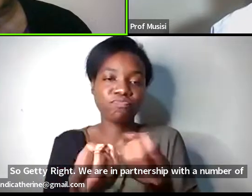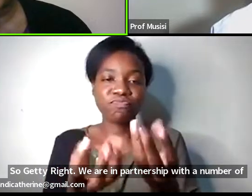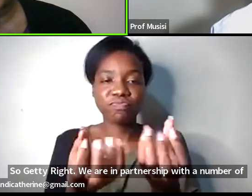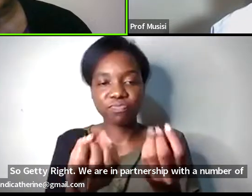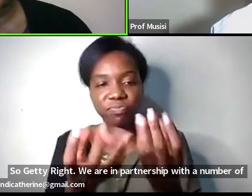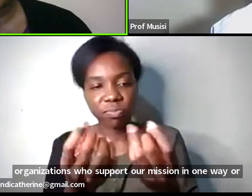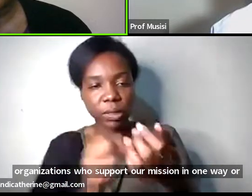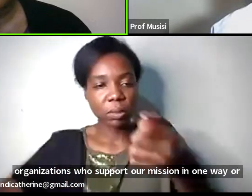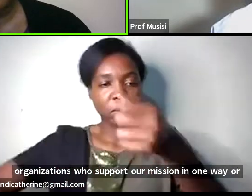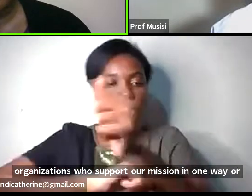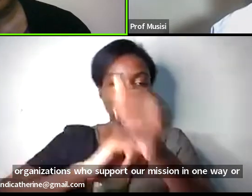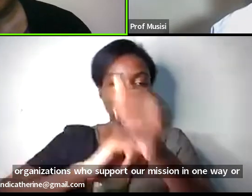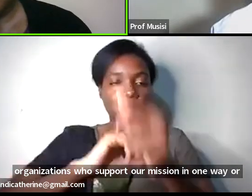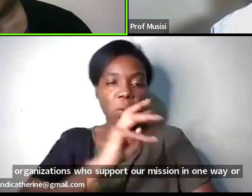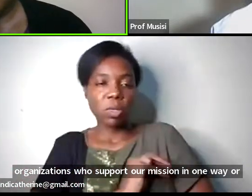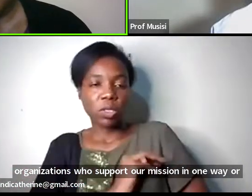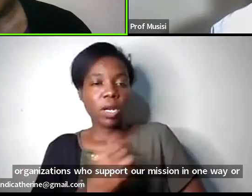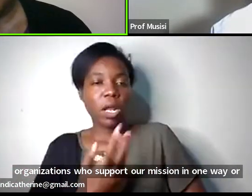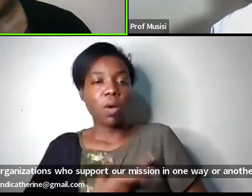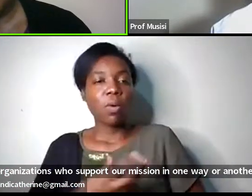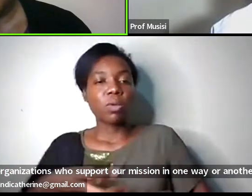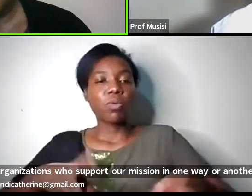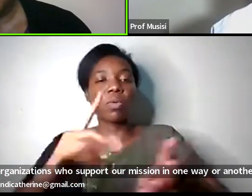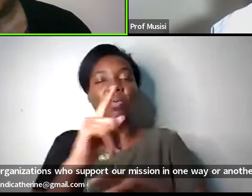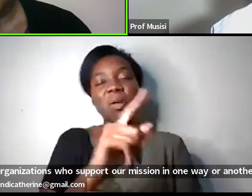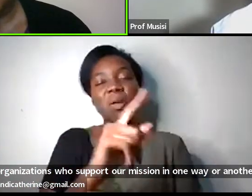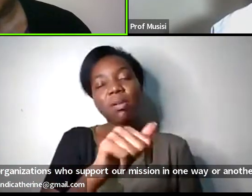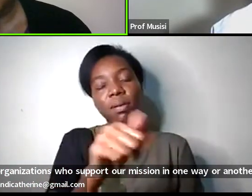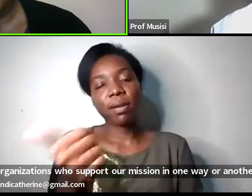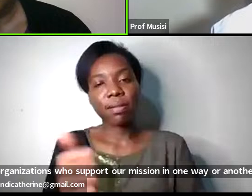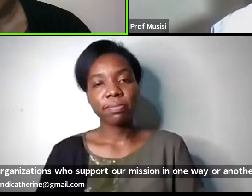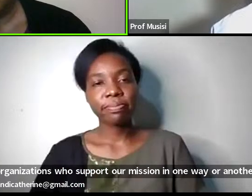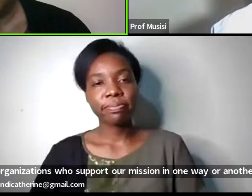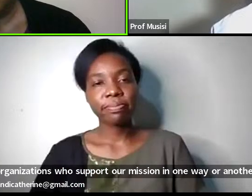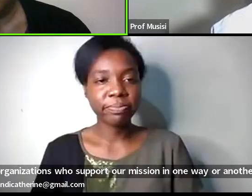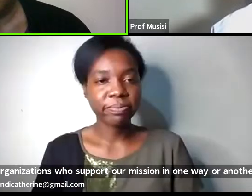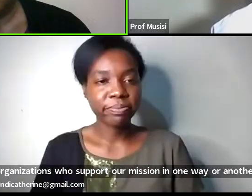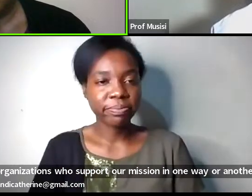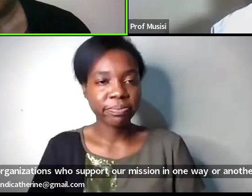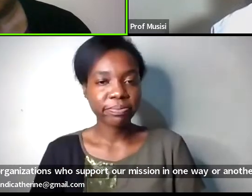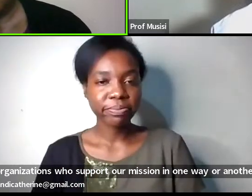or another. Hey, where is that one now?